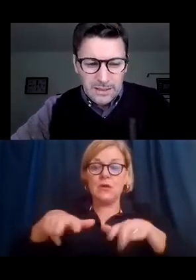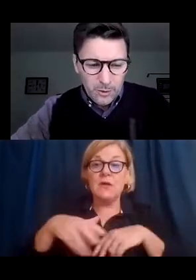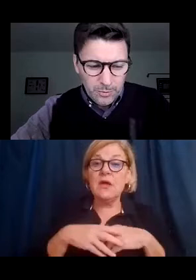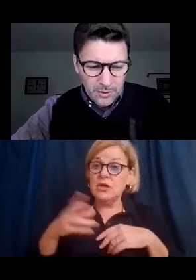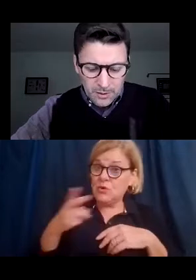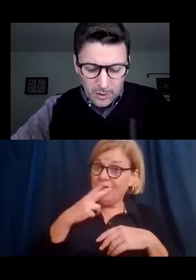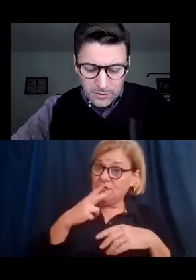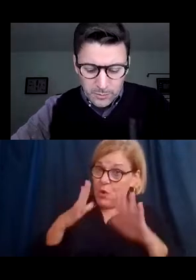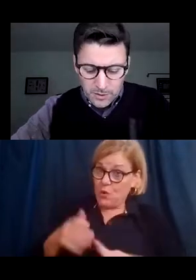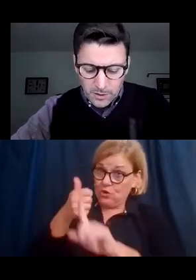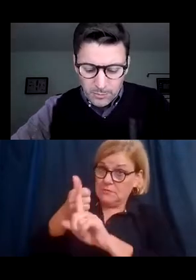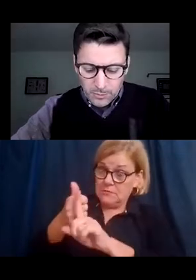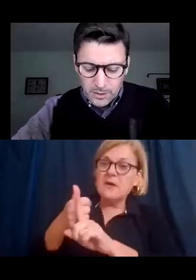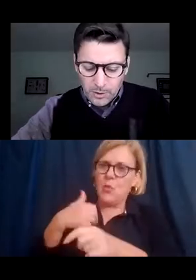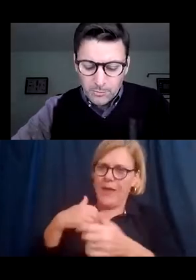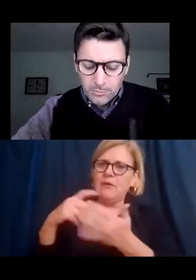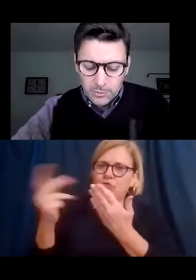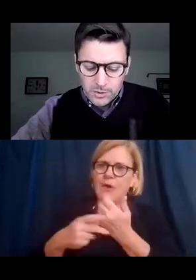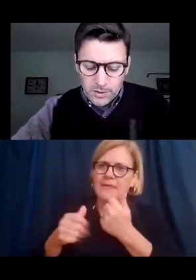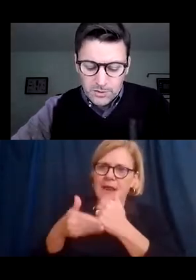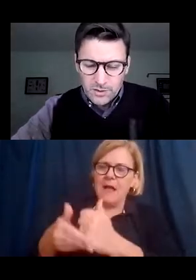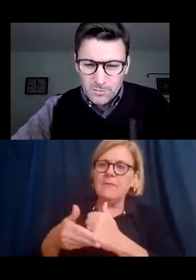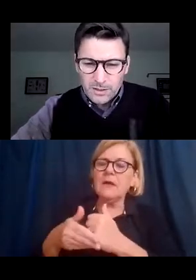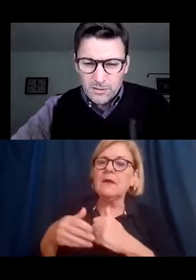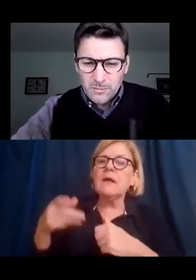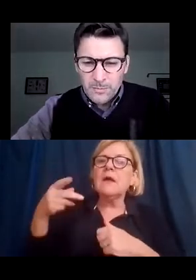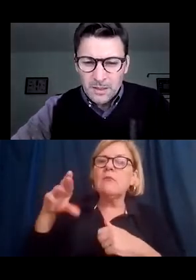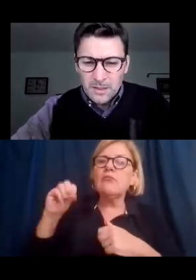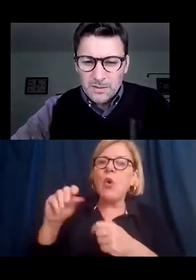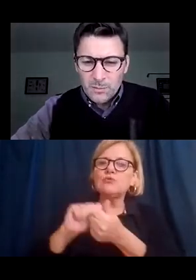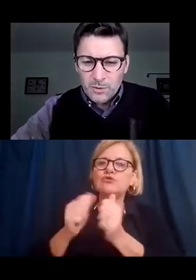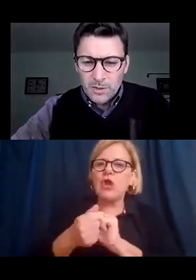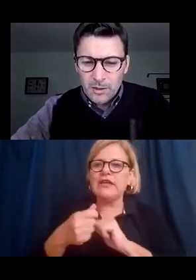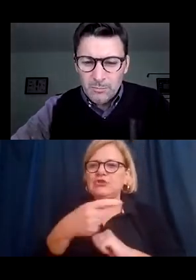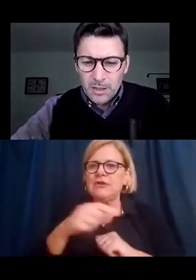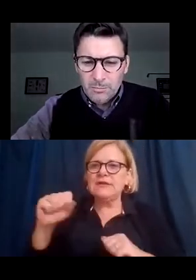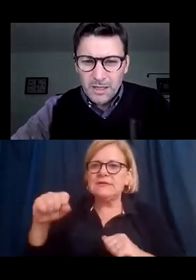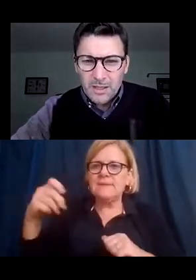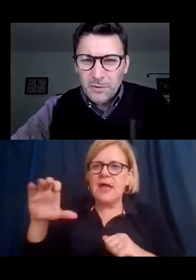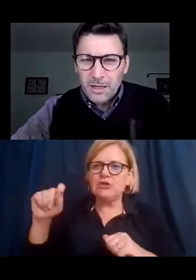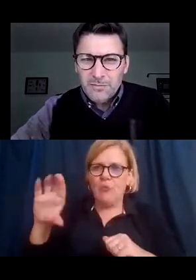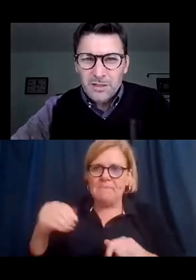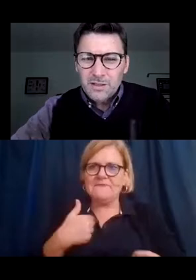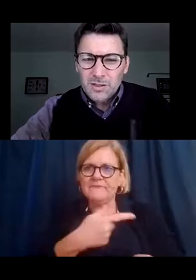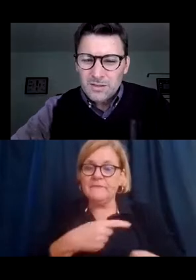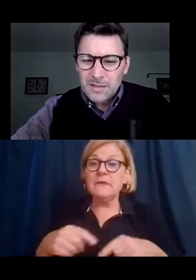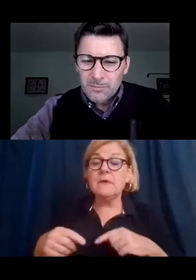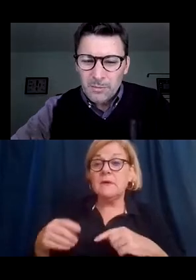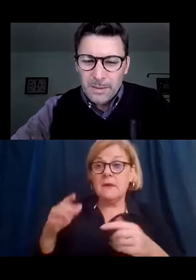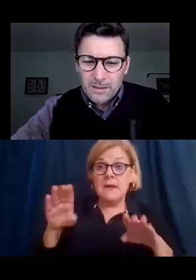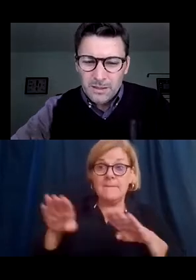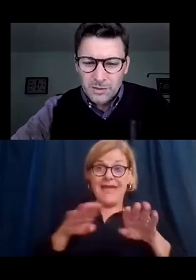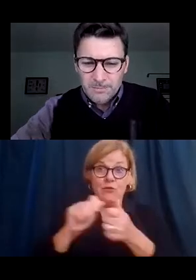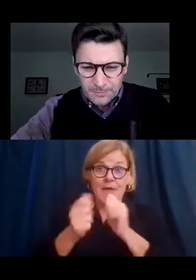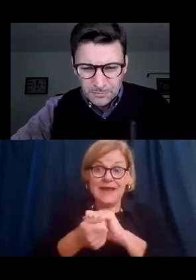that can help. We use a program called Pro Change at Spectrum. It's really about behavior modification. It's not